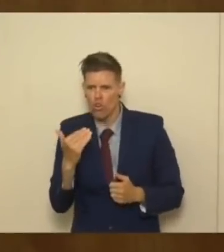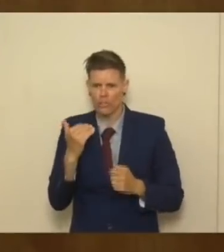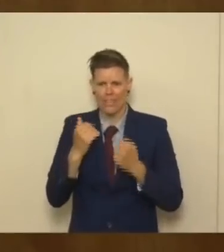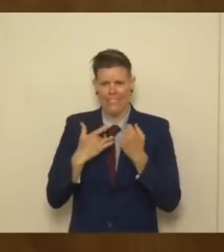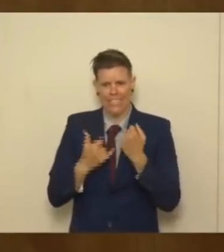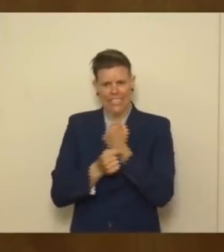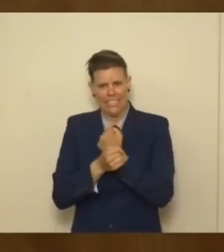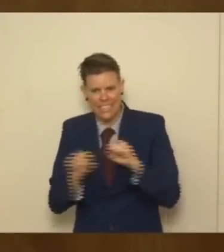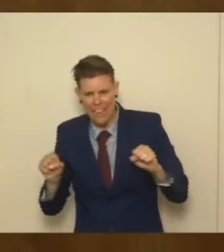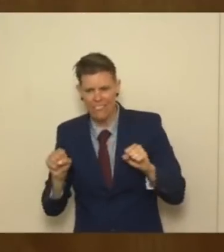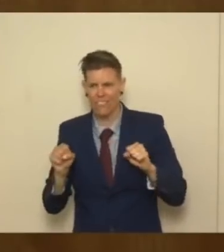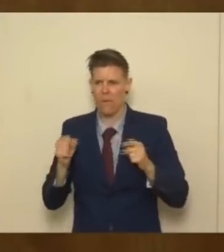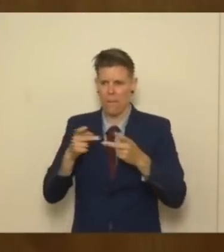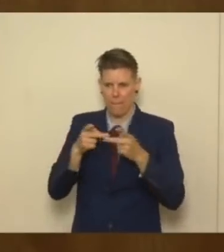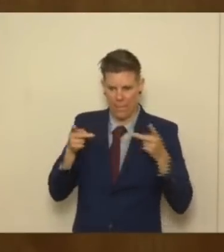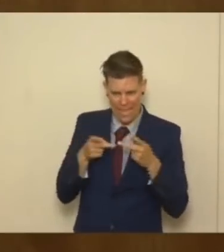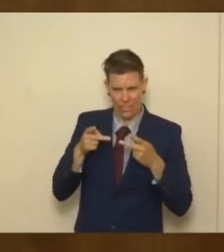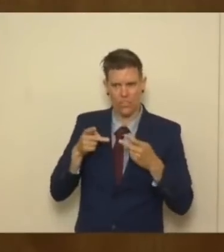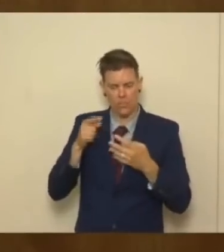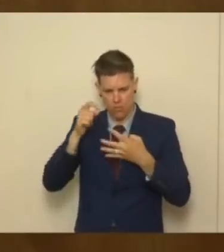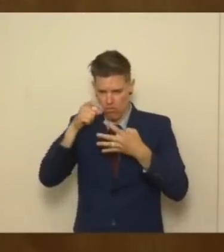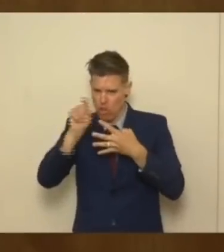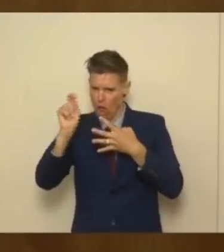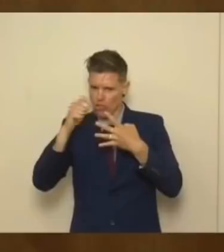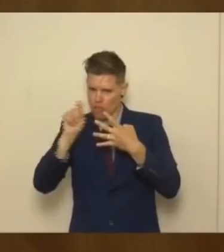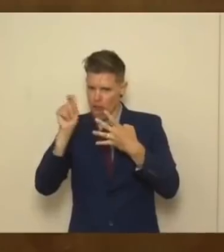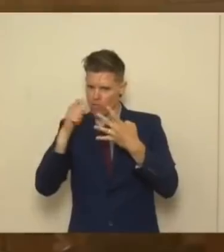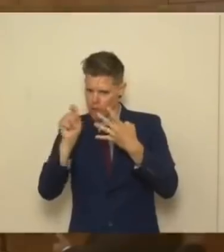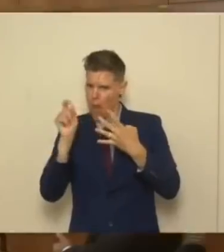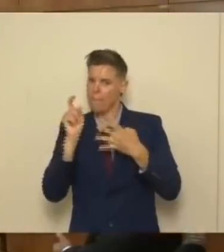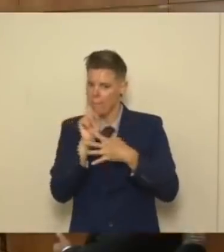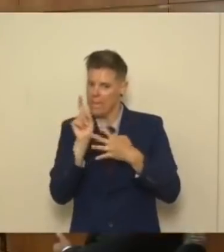what we know will be an increase in cases.